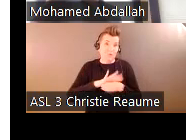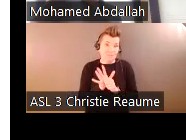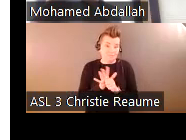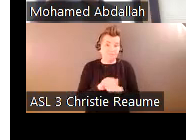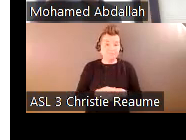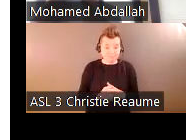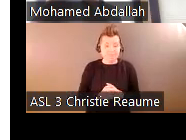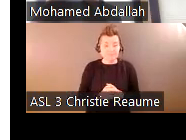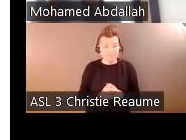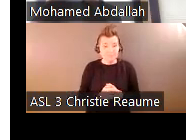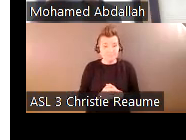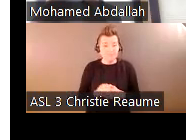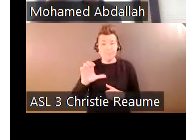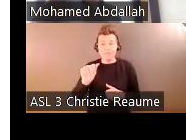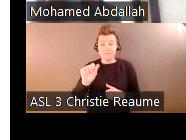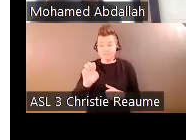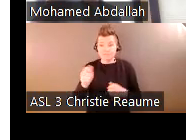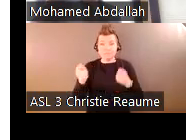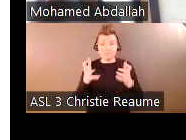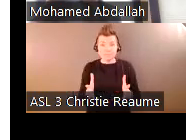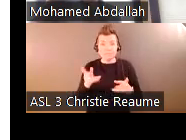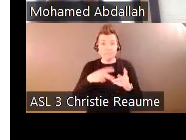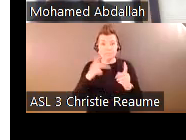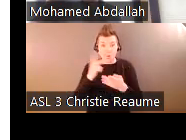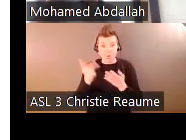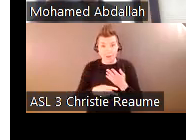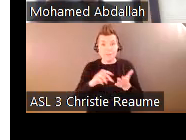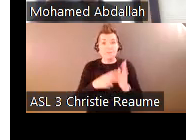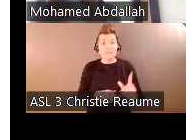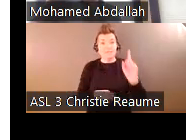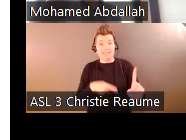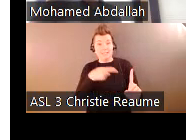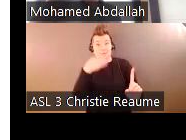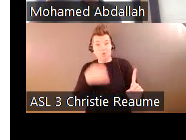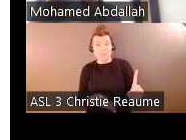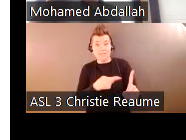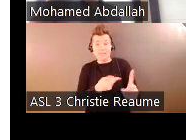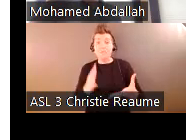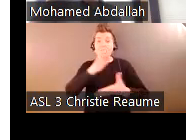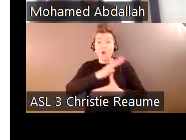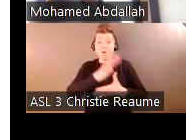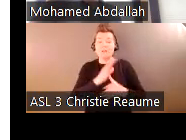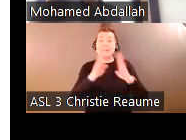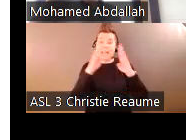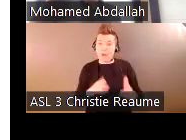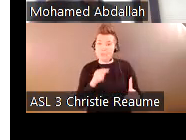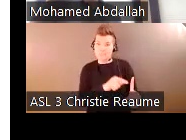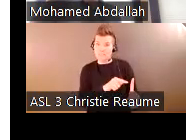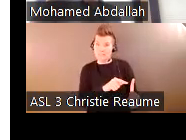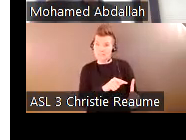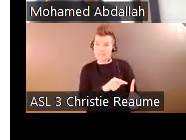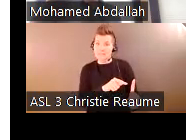Our case management program is a wraparound service. It's housing first approach, but we have a housing team that is focused on that, but